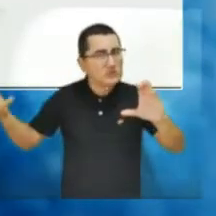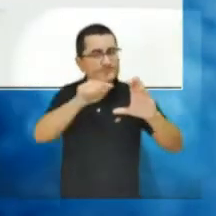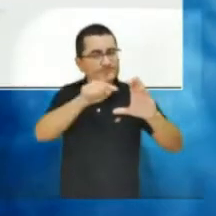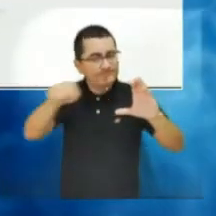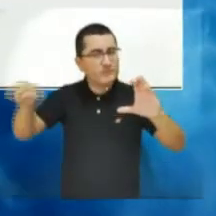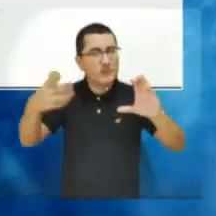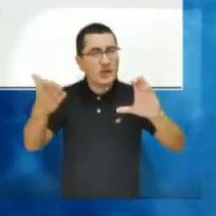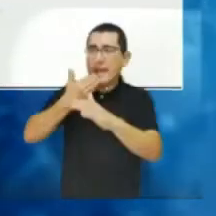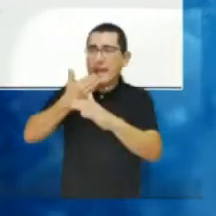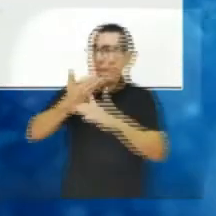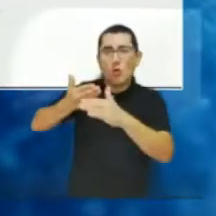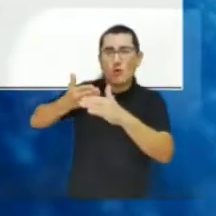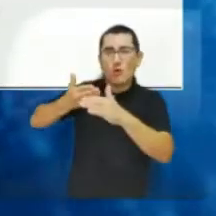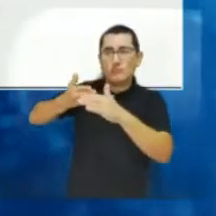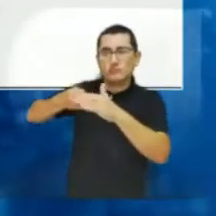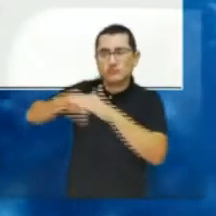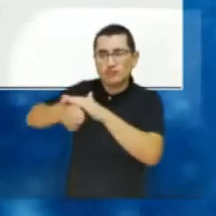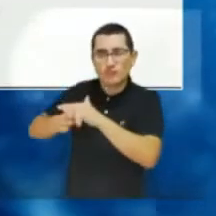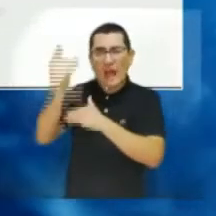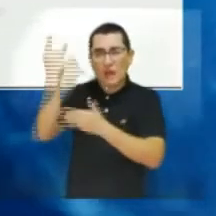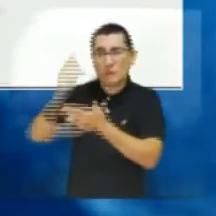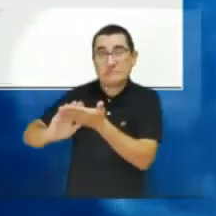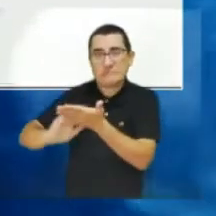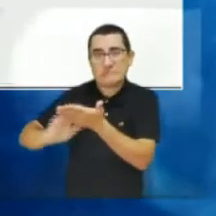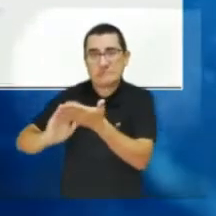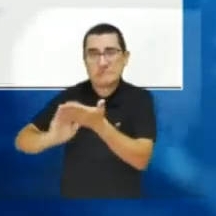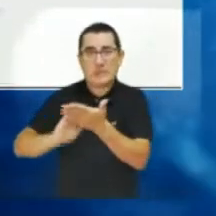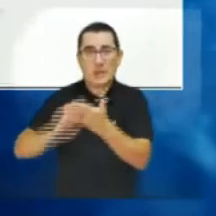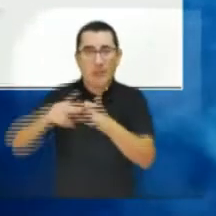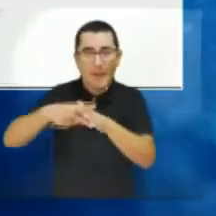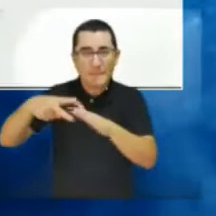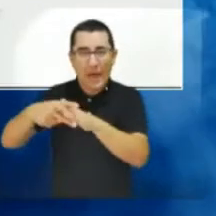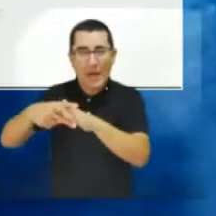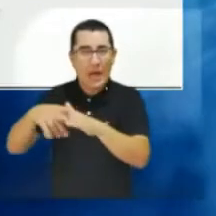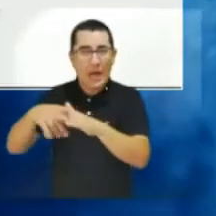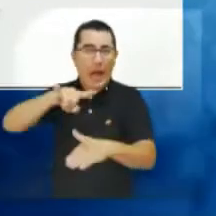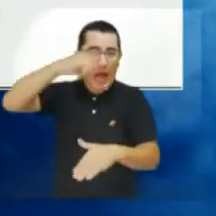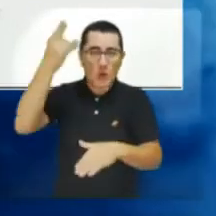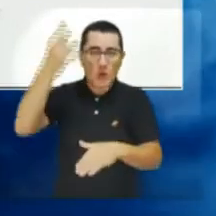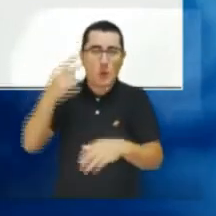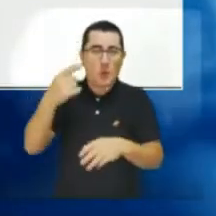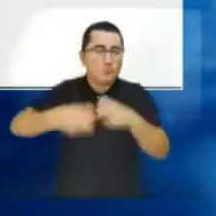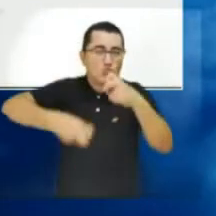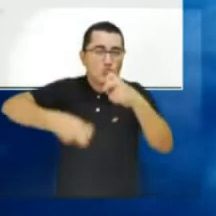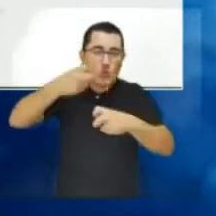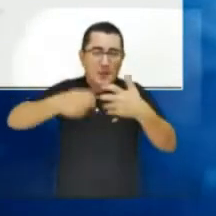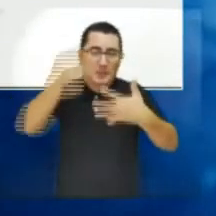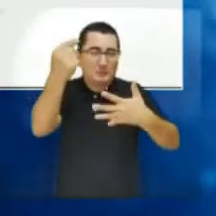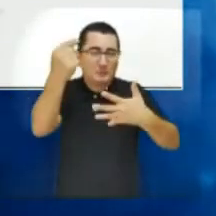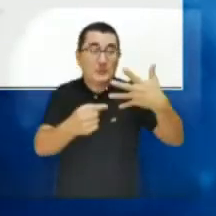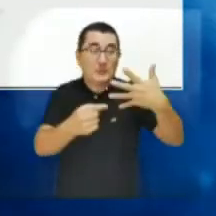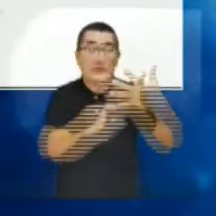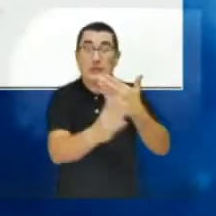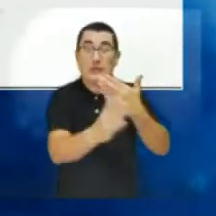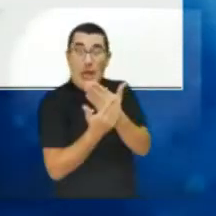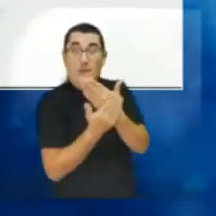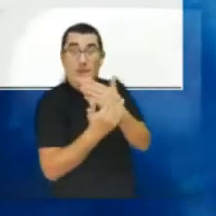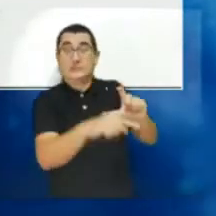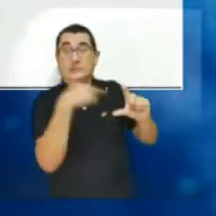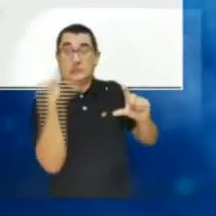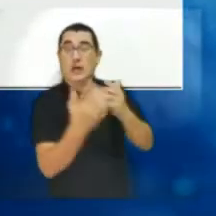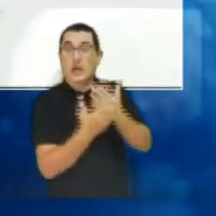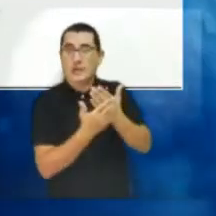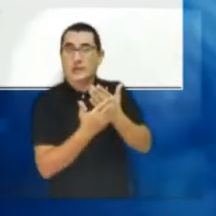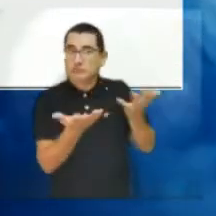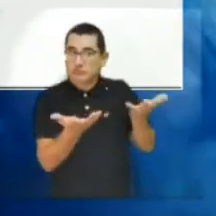also do some education and awareness raising operations, because we think that it's important for prevention